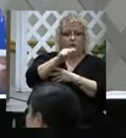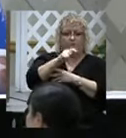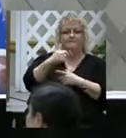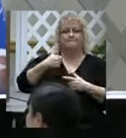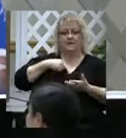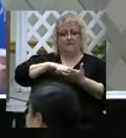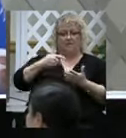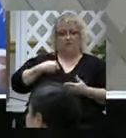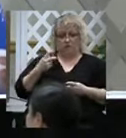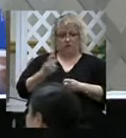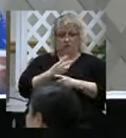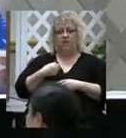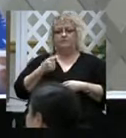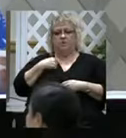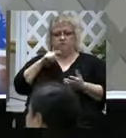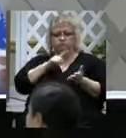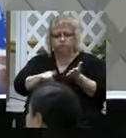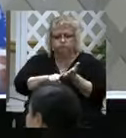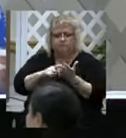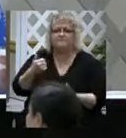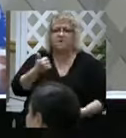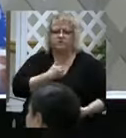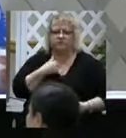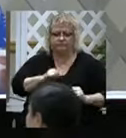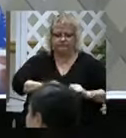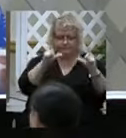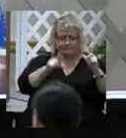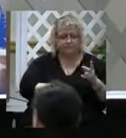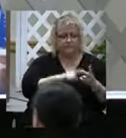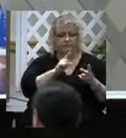user by seeking information. So that's one pot of